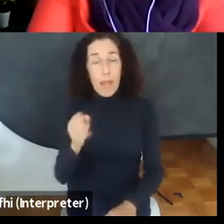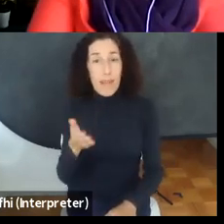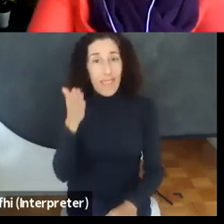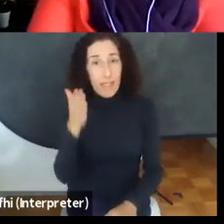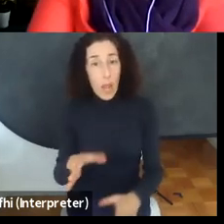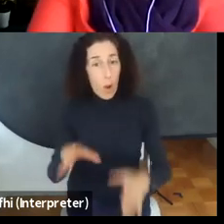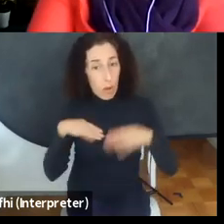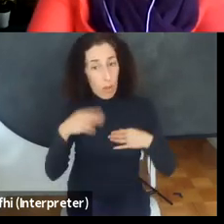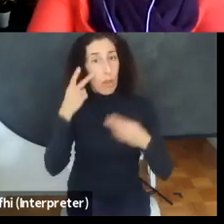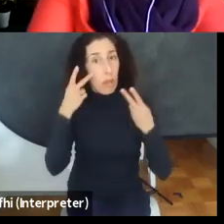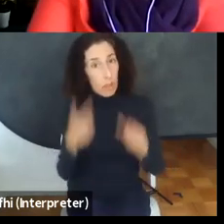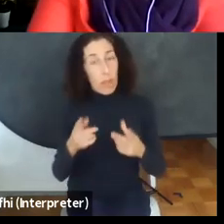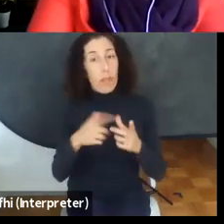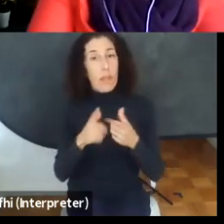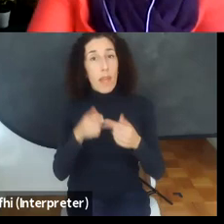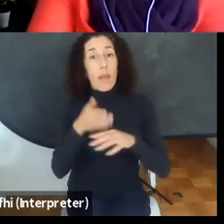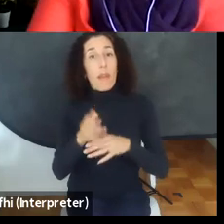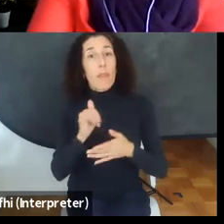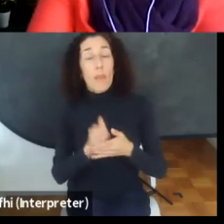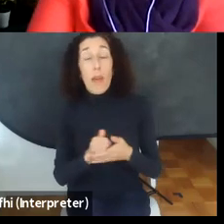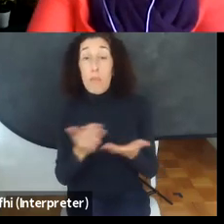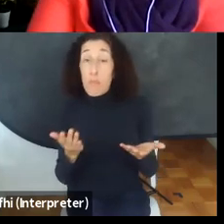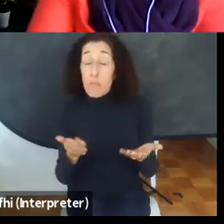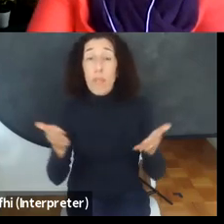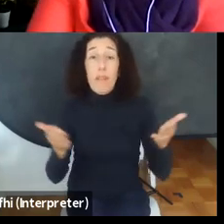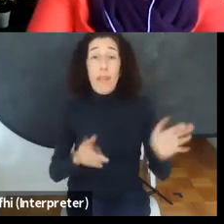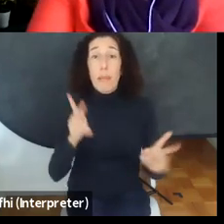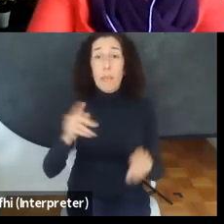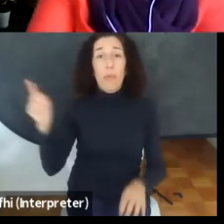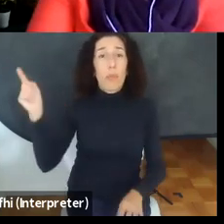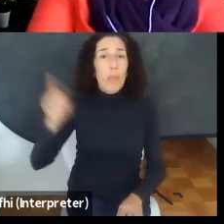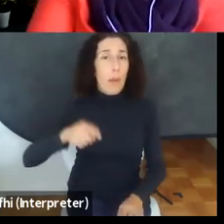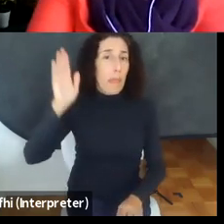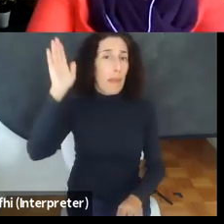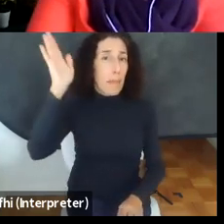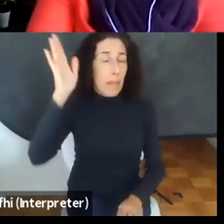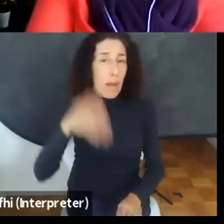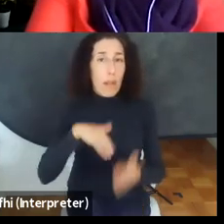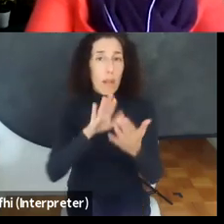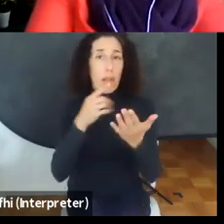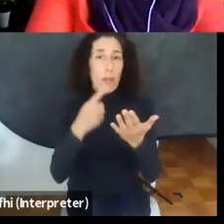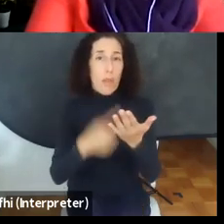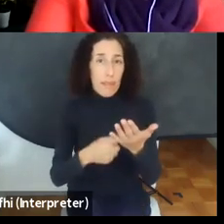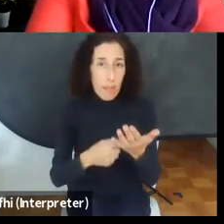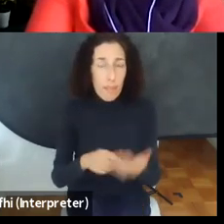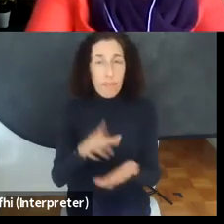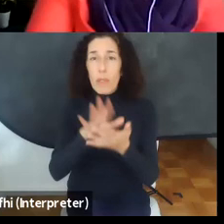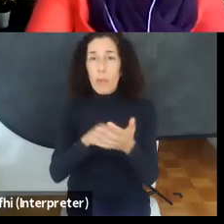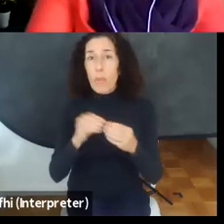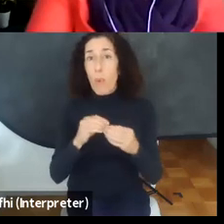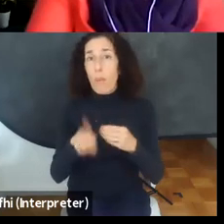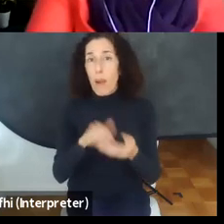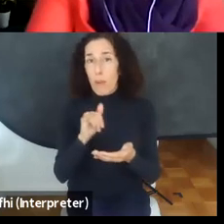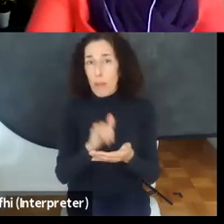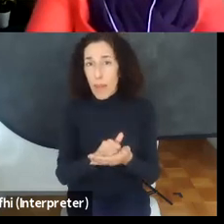to maybe get people to come speak about it, finding ways to address it and learn about it, and